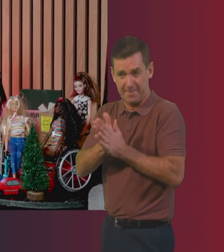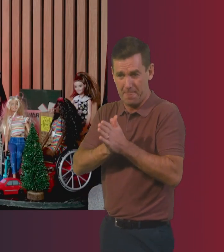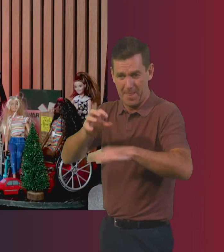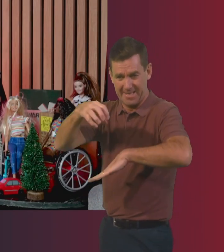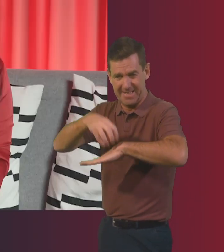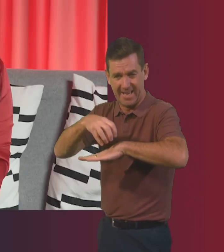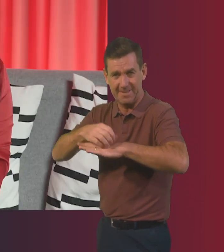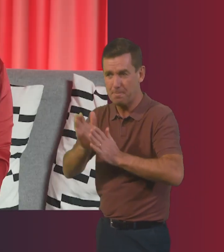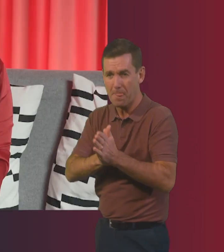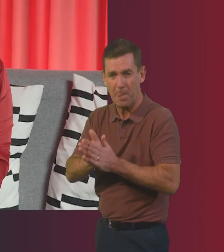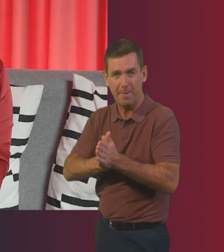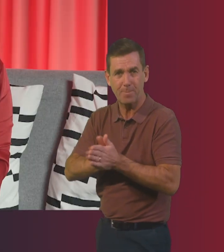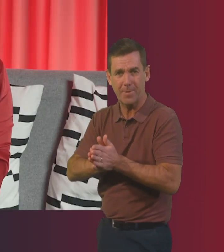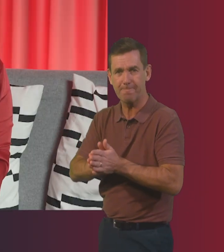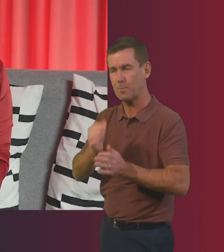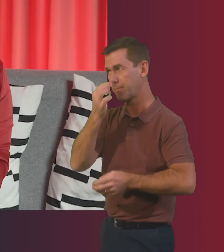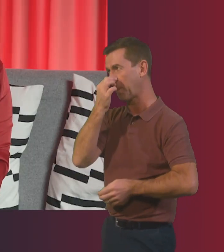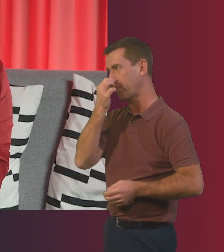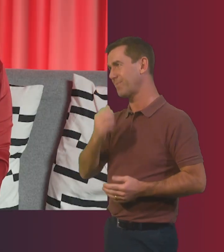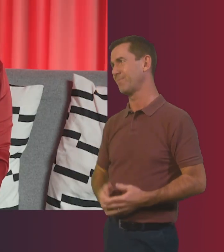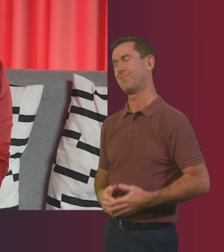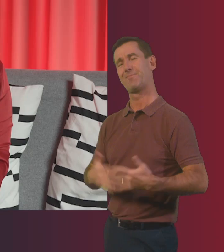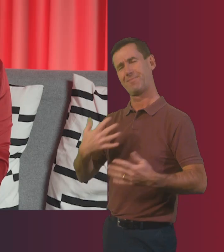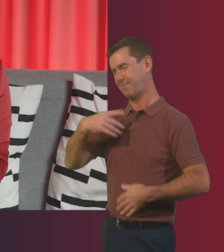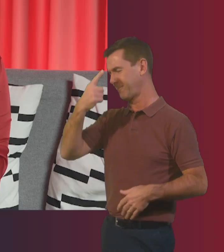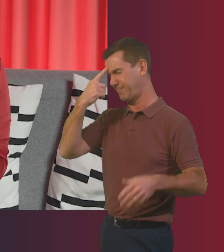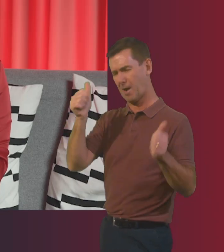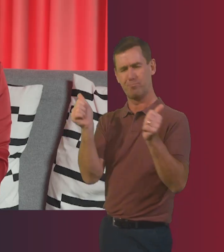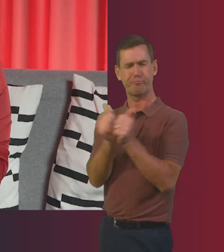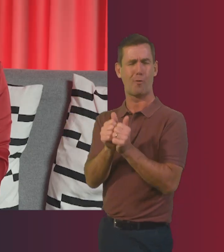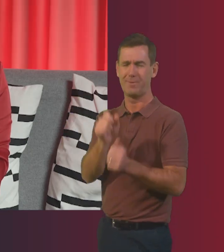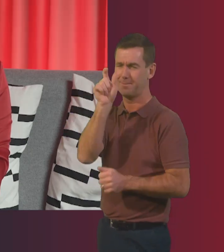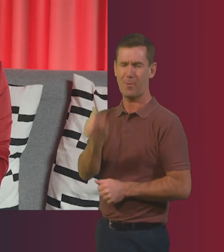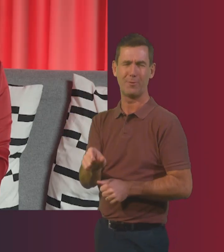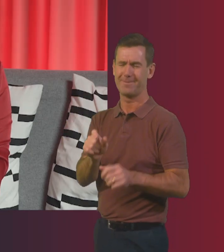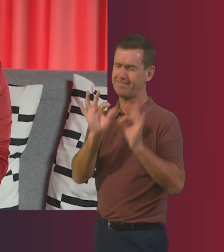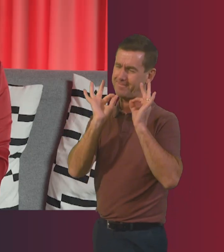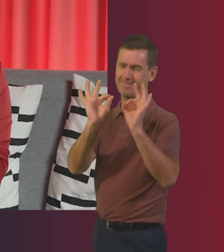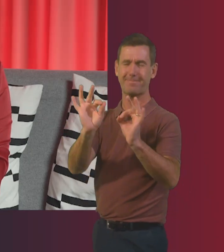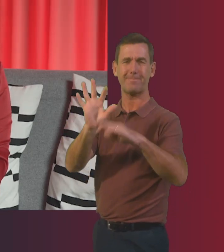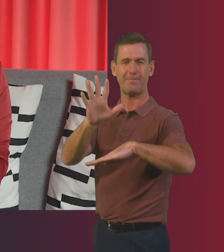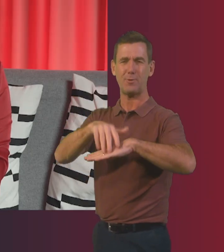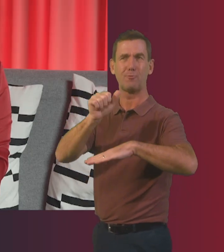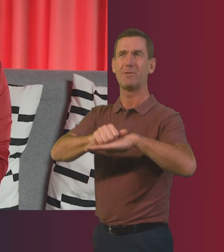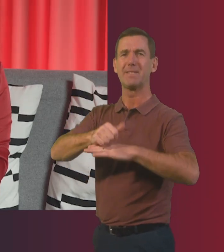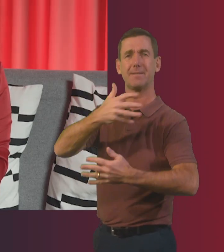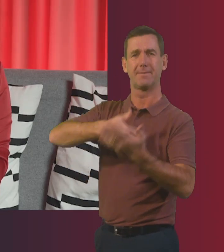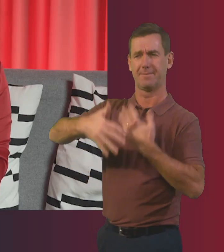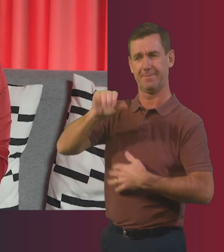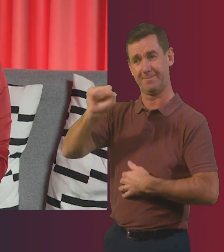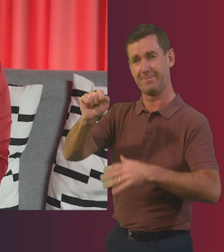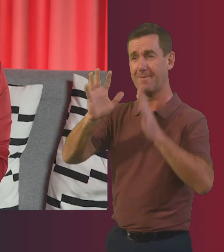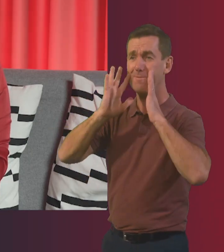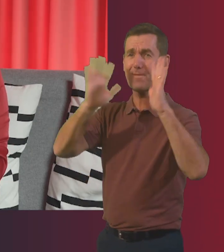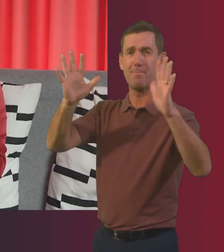with them, I tell you. Today, we can't imagine a more appropriate guest to help us get in the Christmas spirit. Our guest today was made famous on the Great